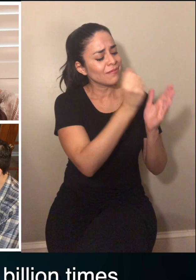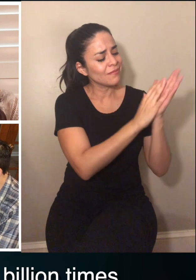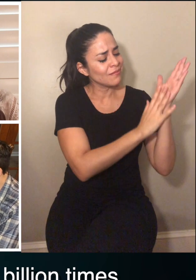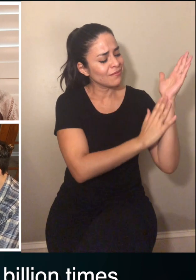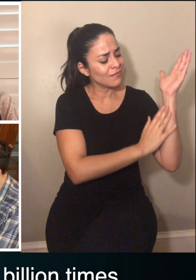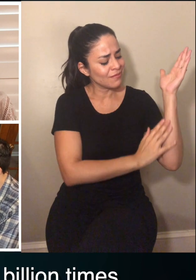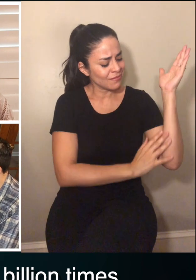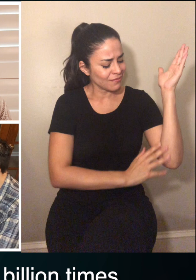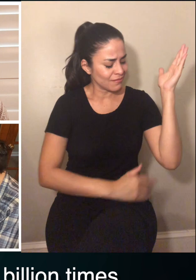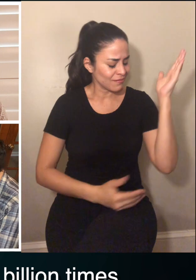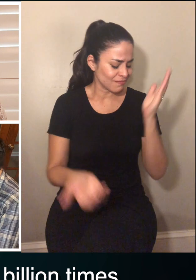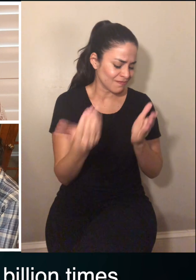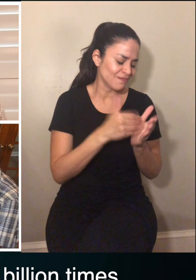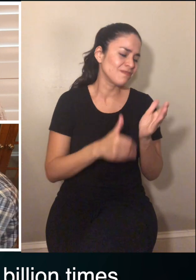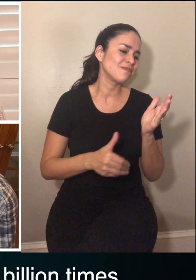100 billion times.